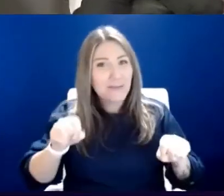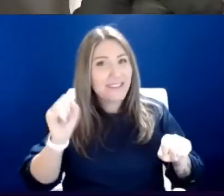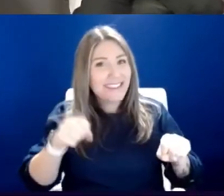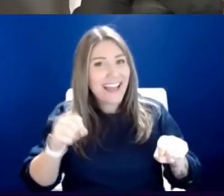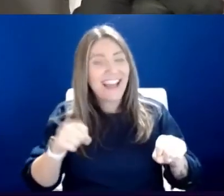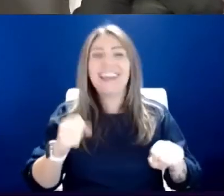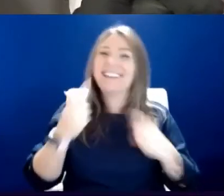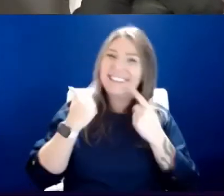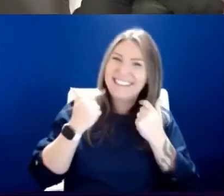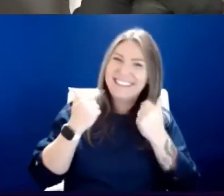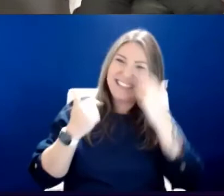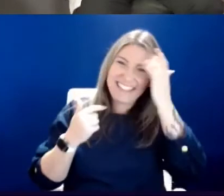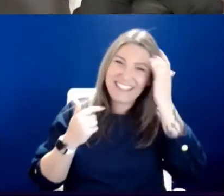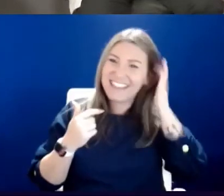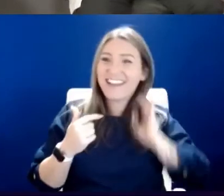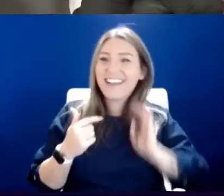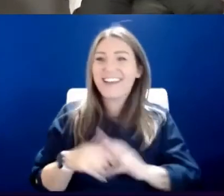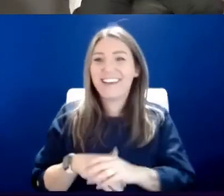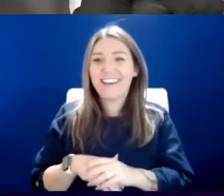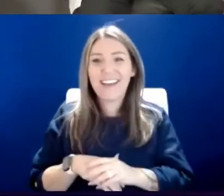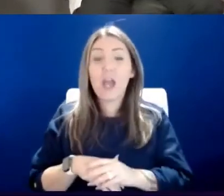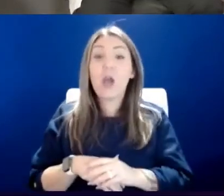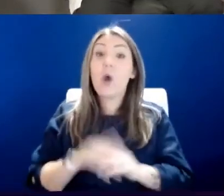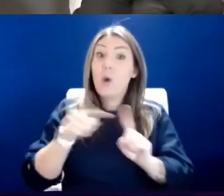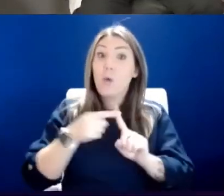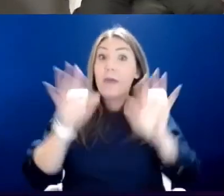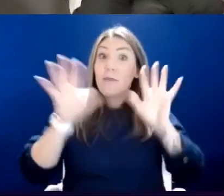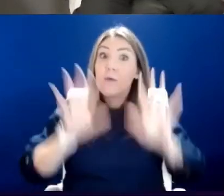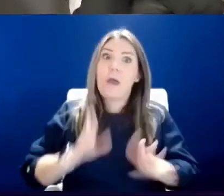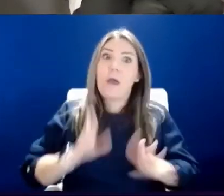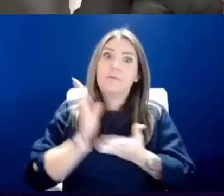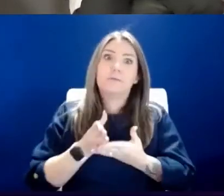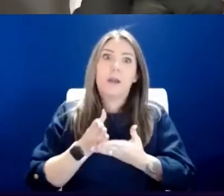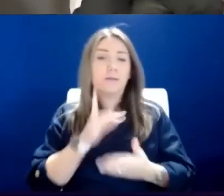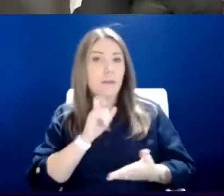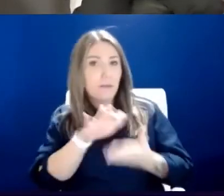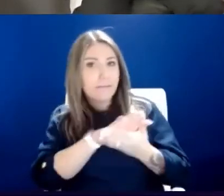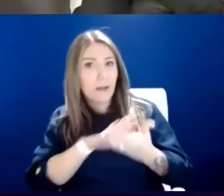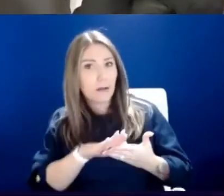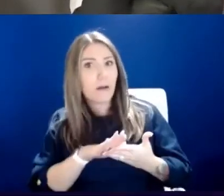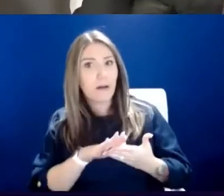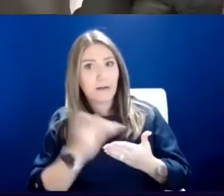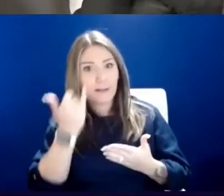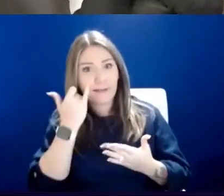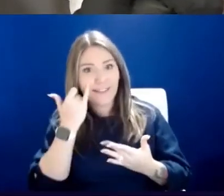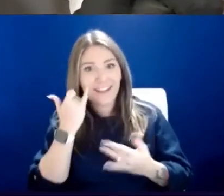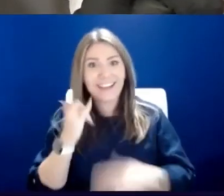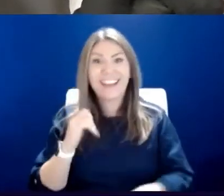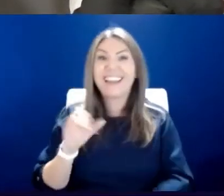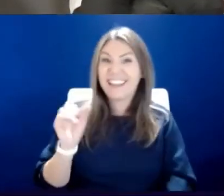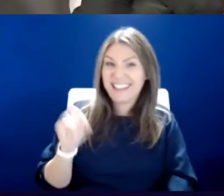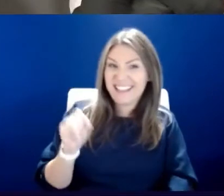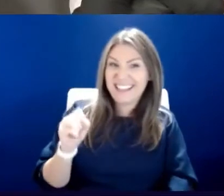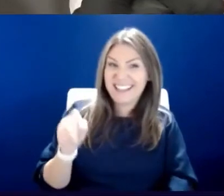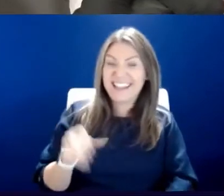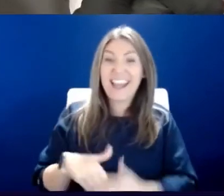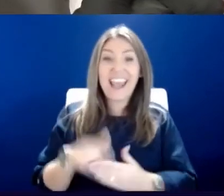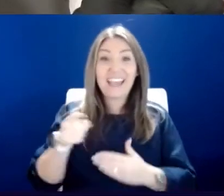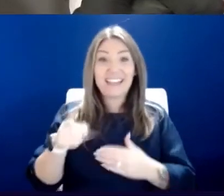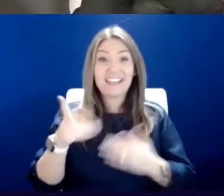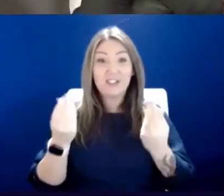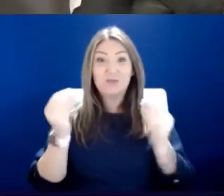I soon have as the a weather question. breaks. Well, that would be nice. if the weather Gary has breaks. sold his lot of assets